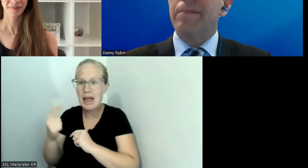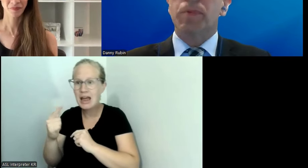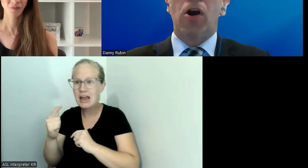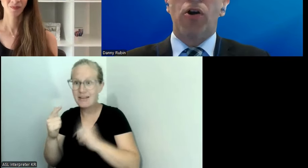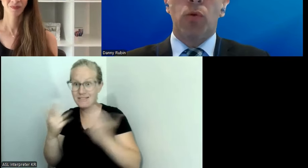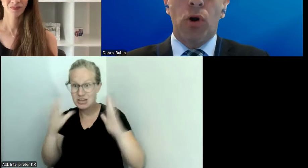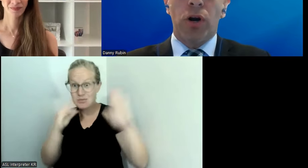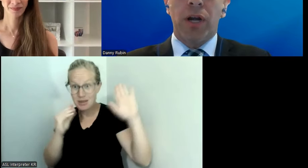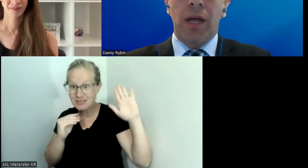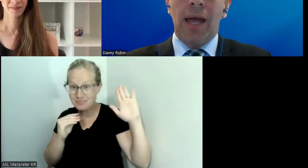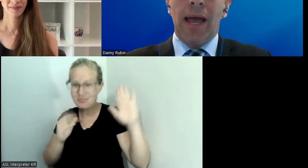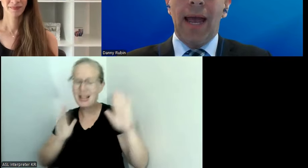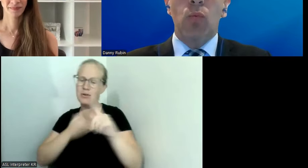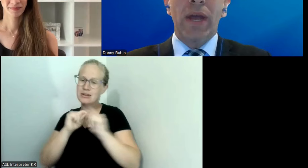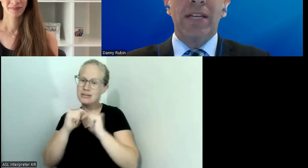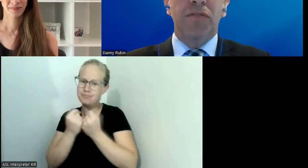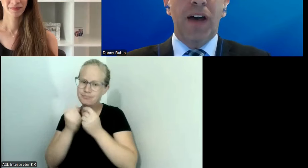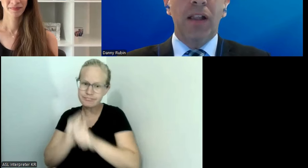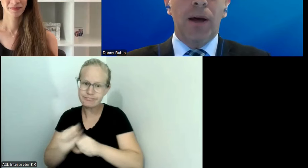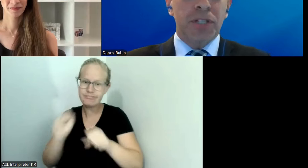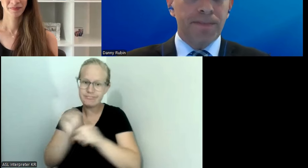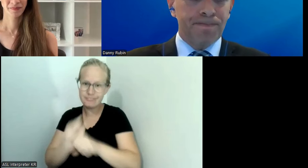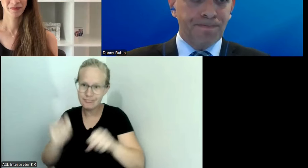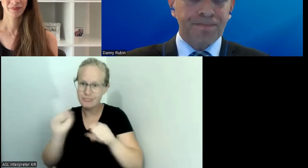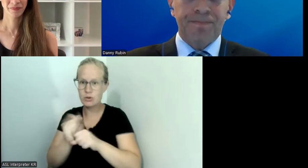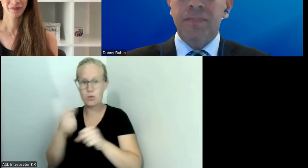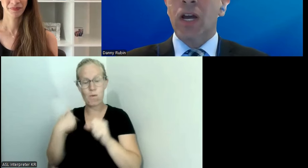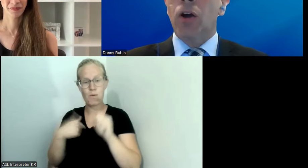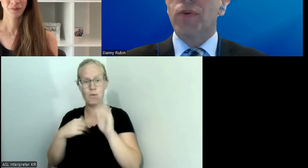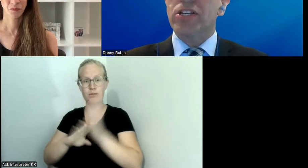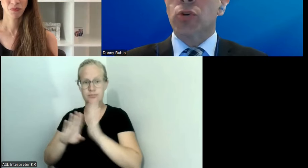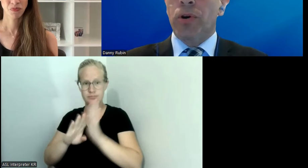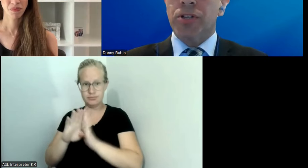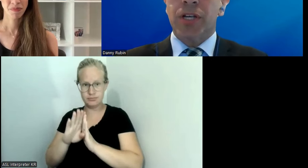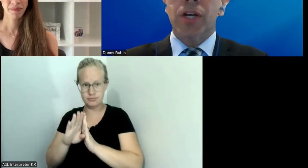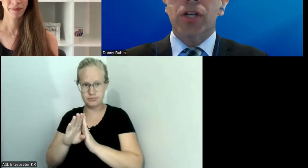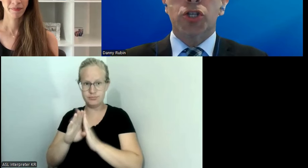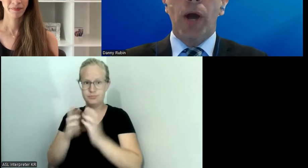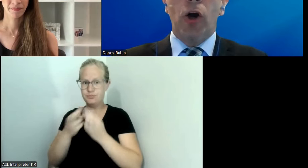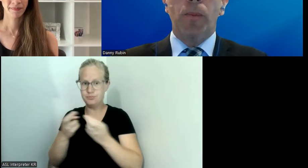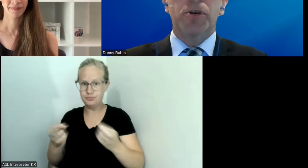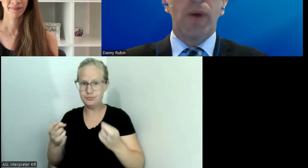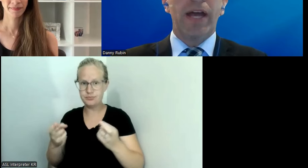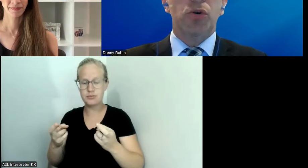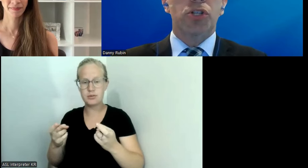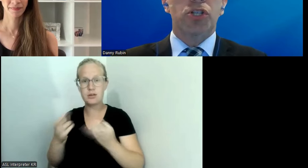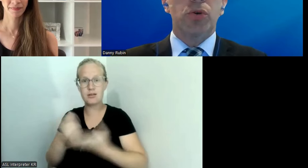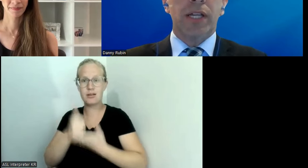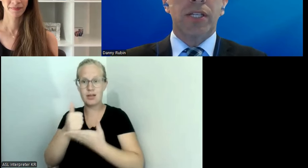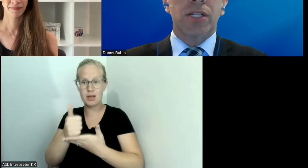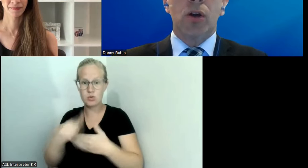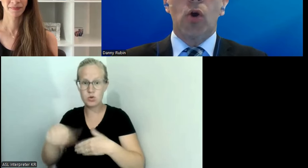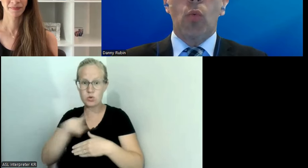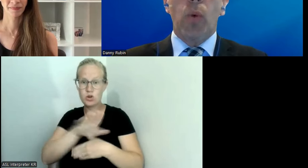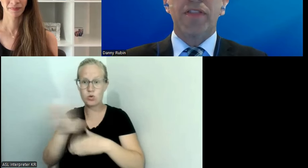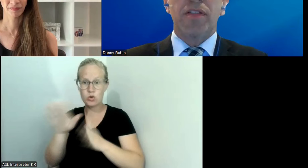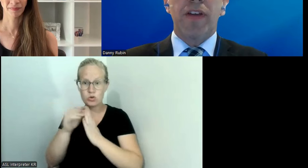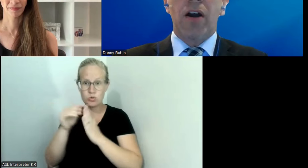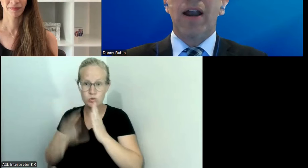Our team's been hard at work and we developed a resource to help you and your students